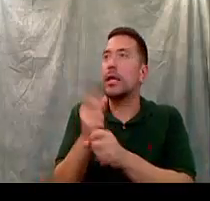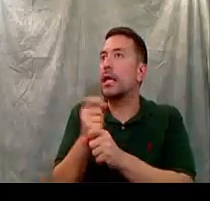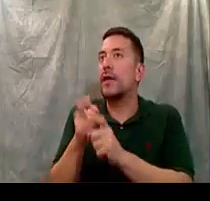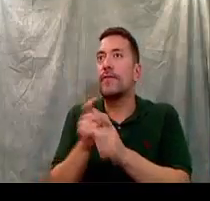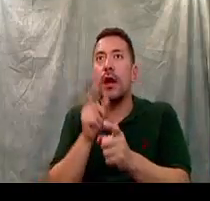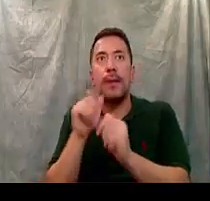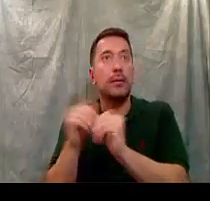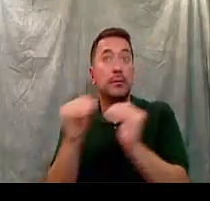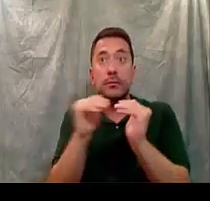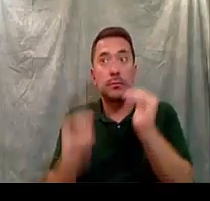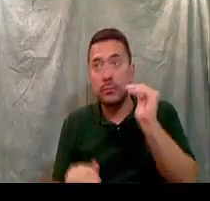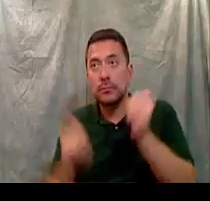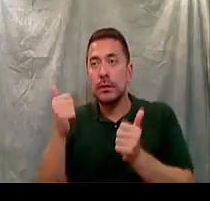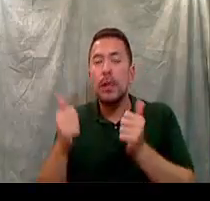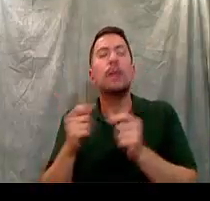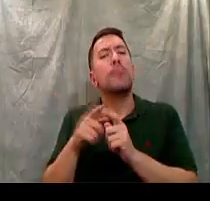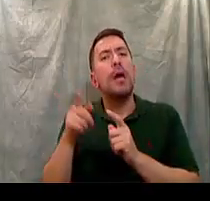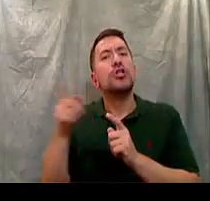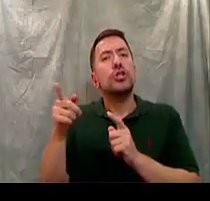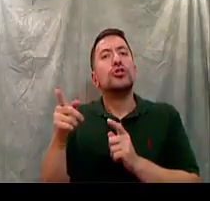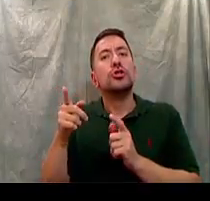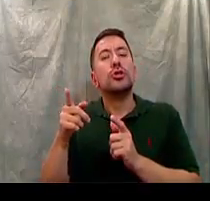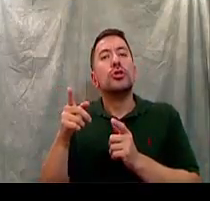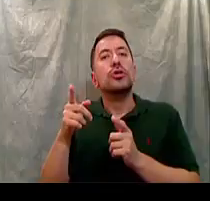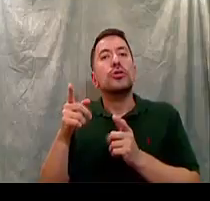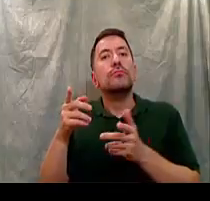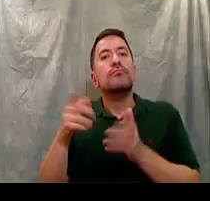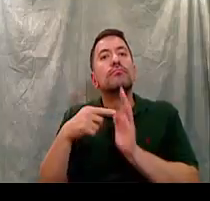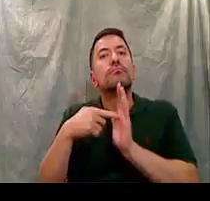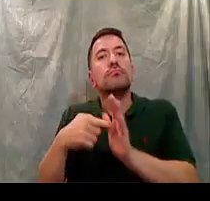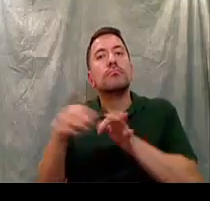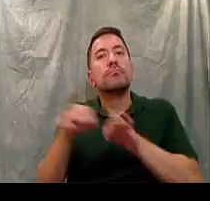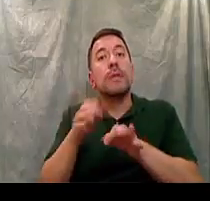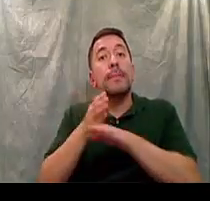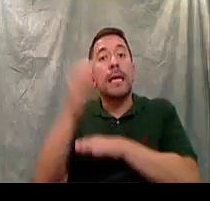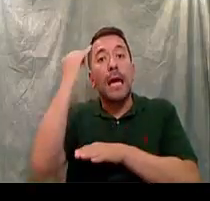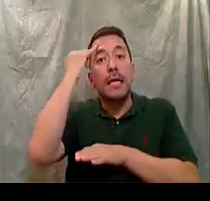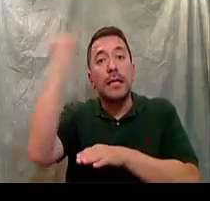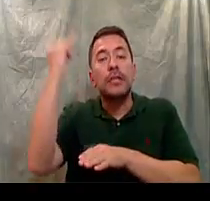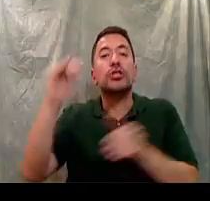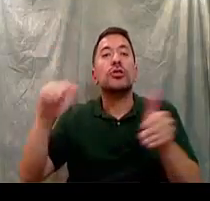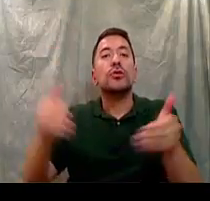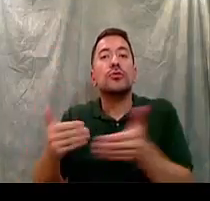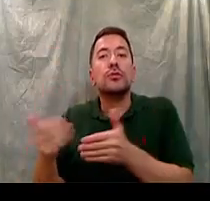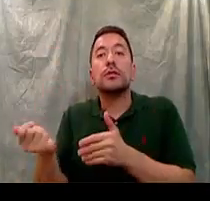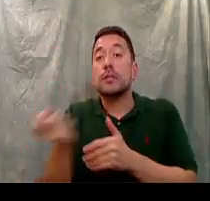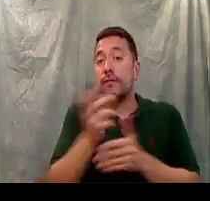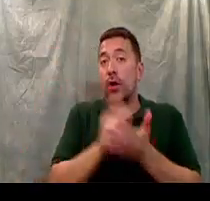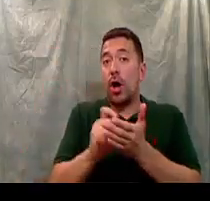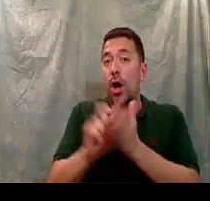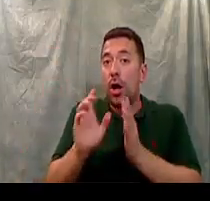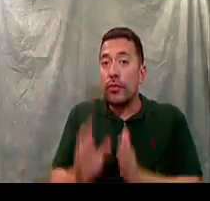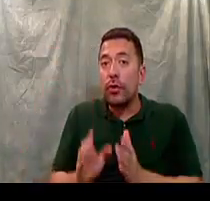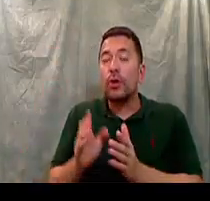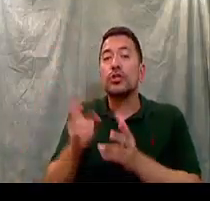she has brought out the big idea and then introduced several authors. She's used some